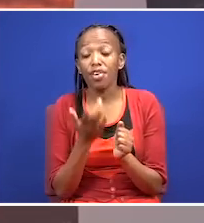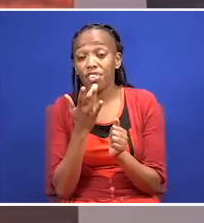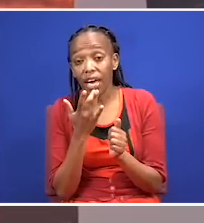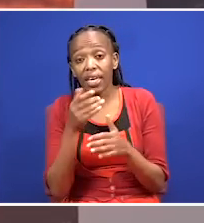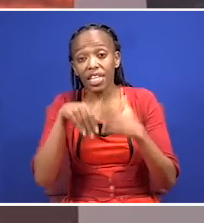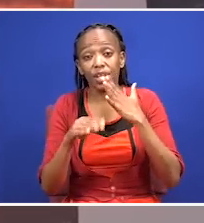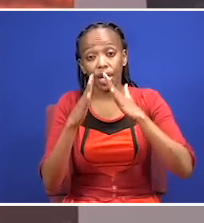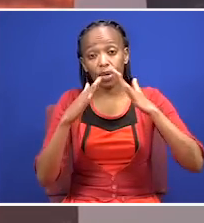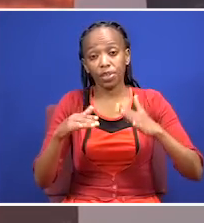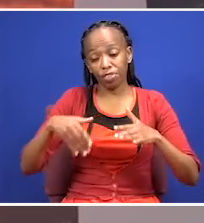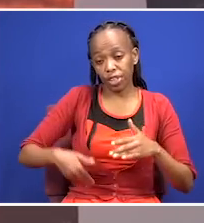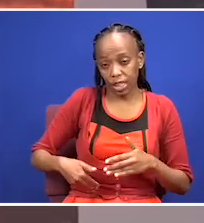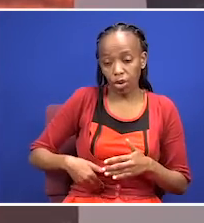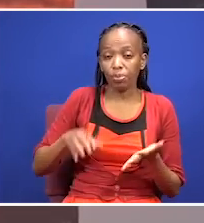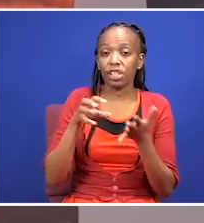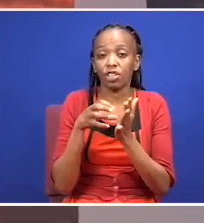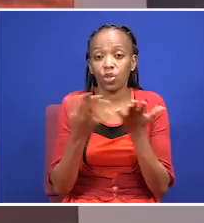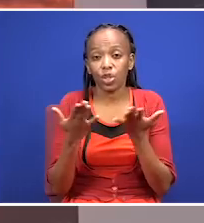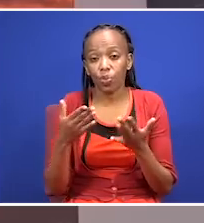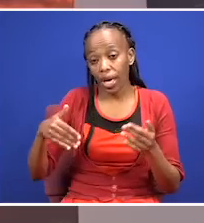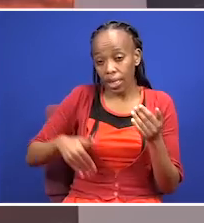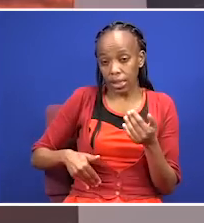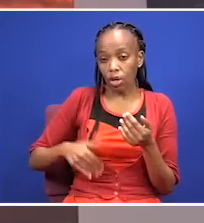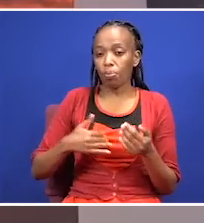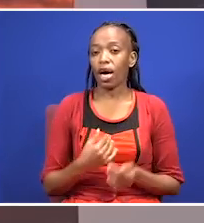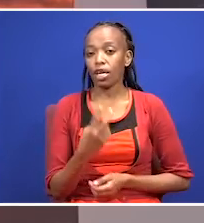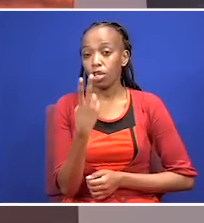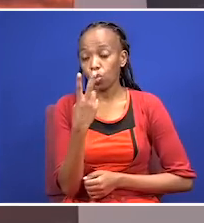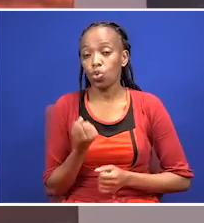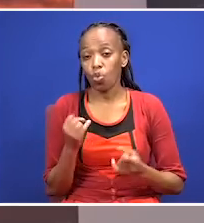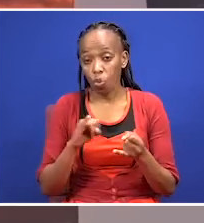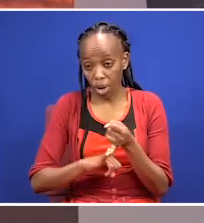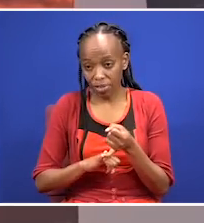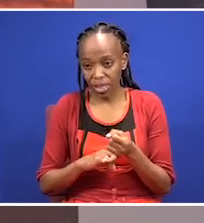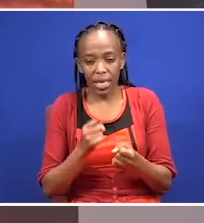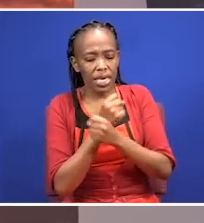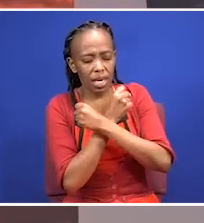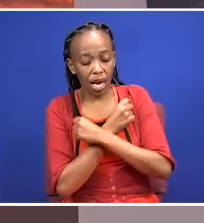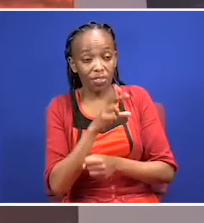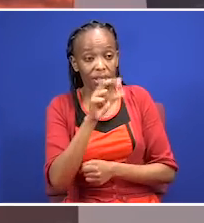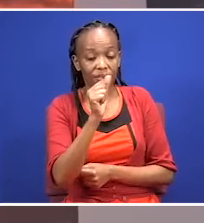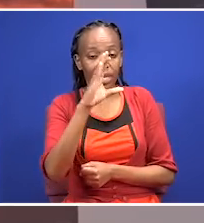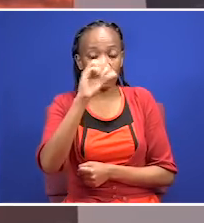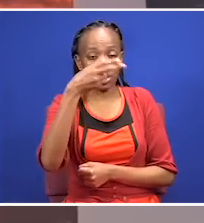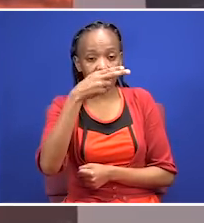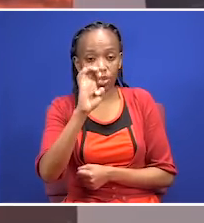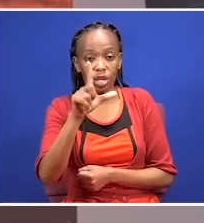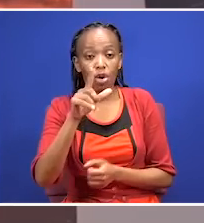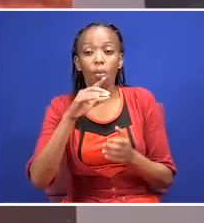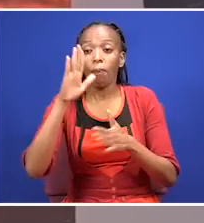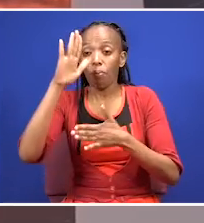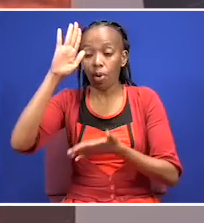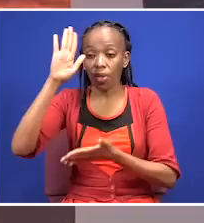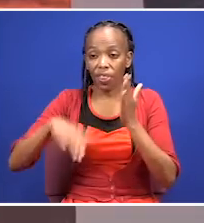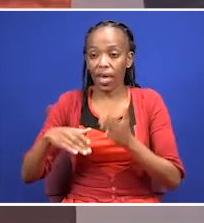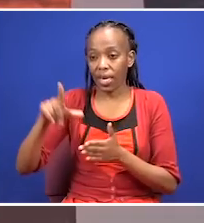jacob it is a situation where jacob had two wives he loved rachel more than leia